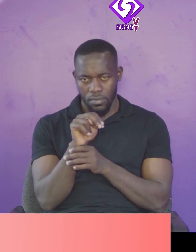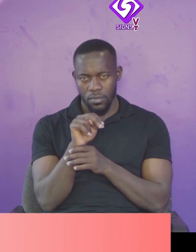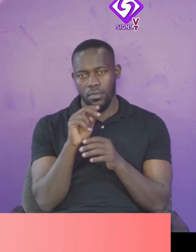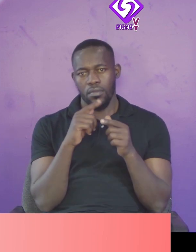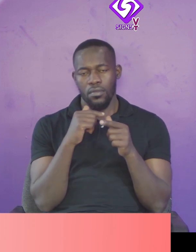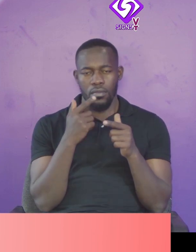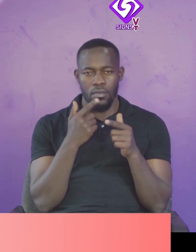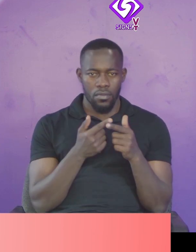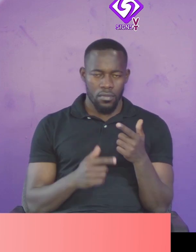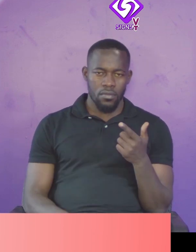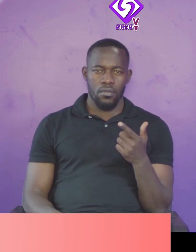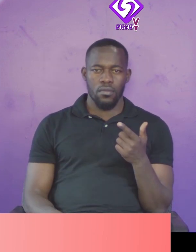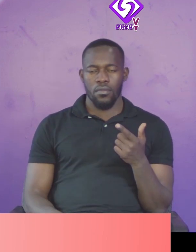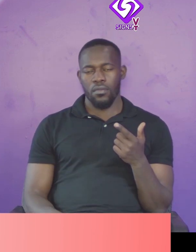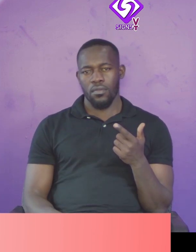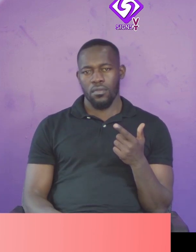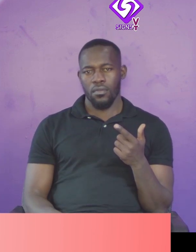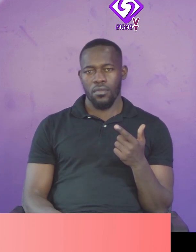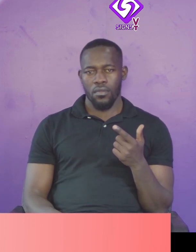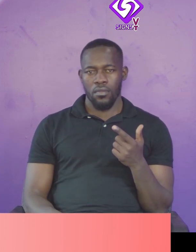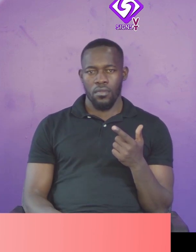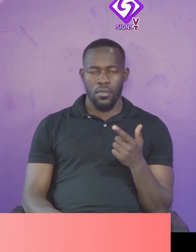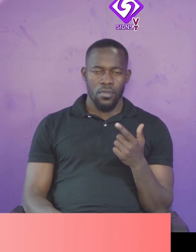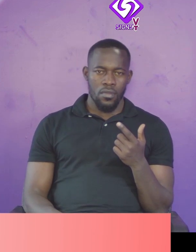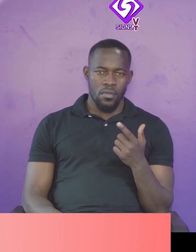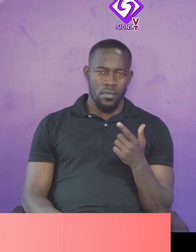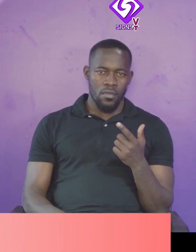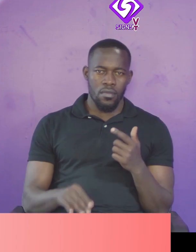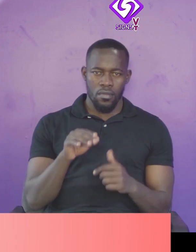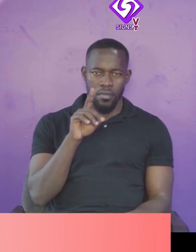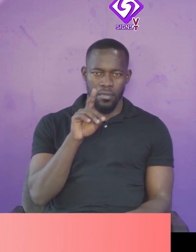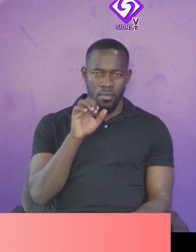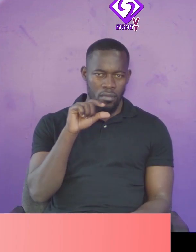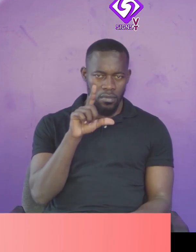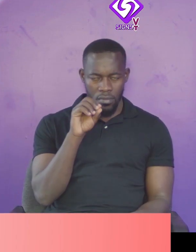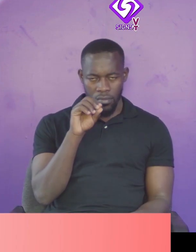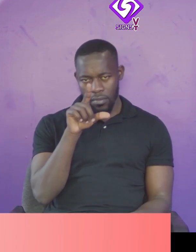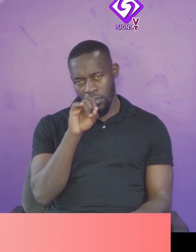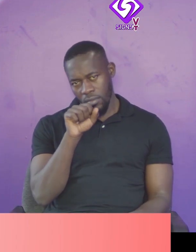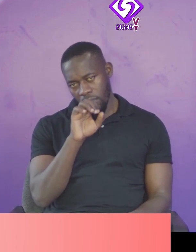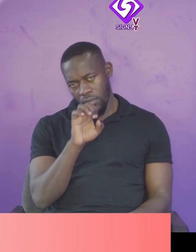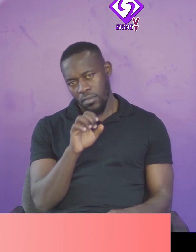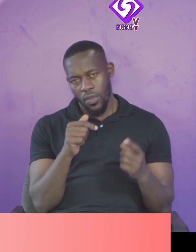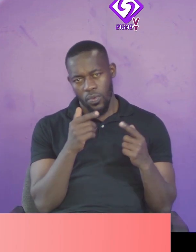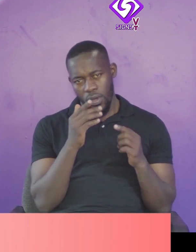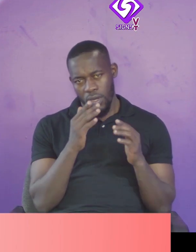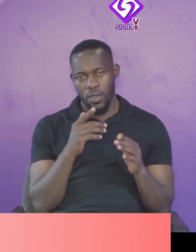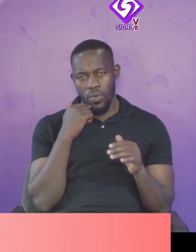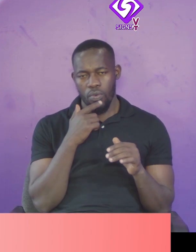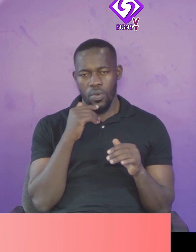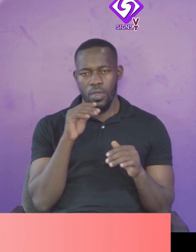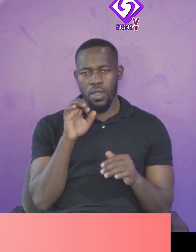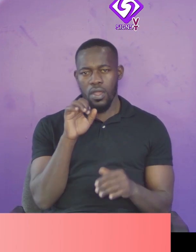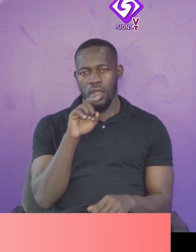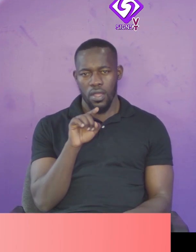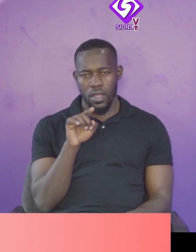Martin Odegaard. And then holding midfielder is Declan Rice. Of course, winger is Eberechi Eze. I